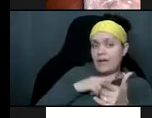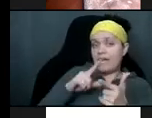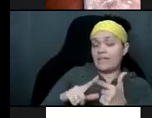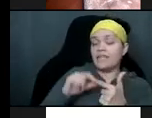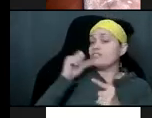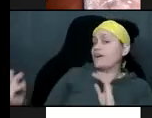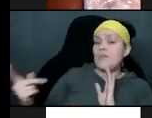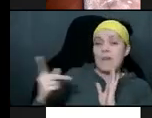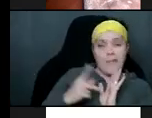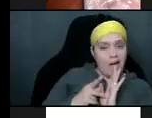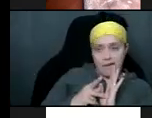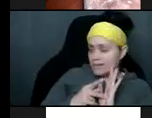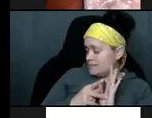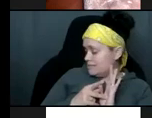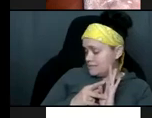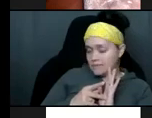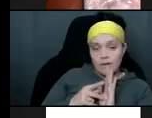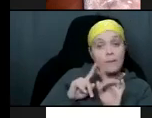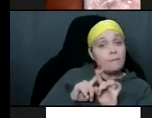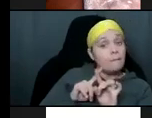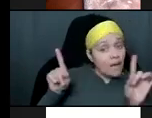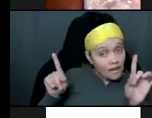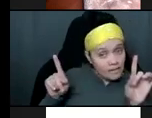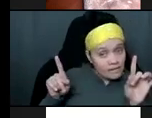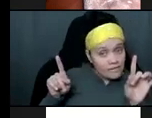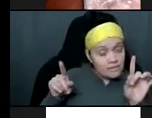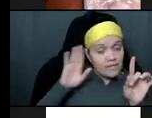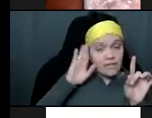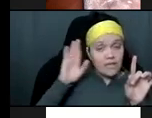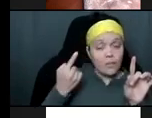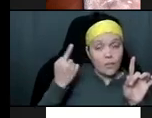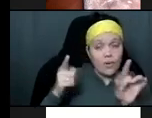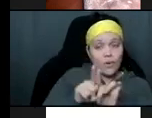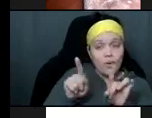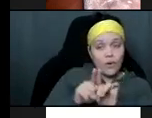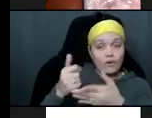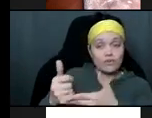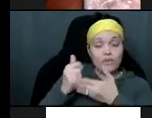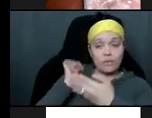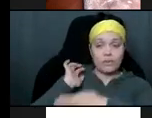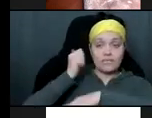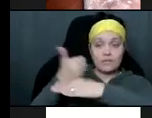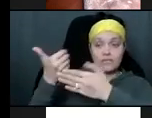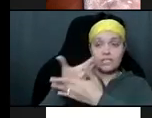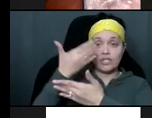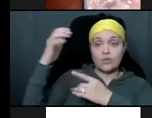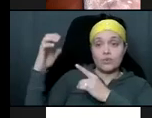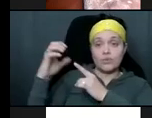coming back. But they will also help establish a new